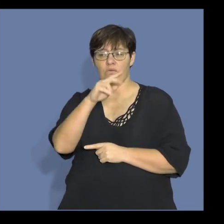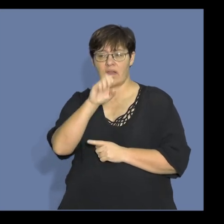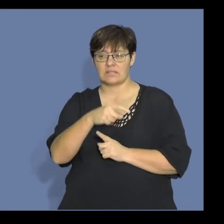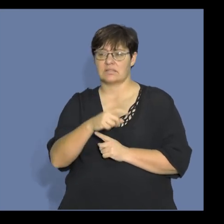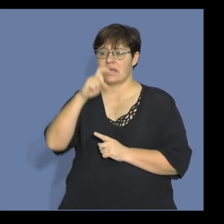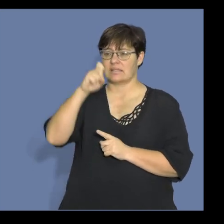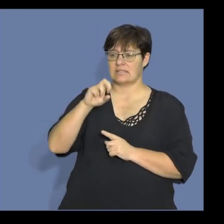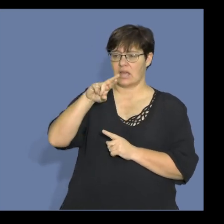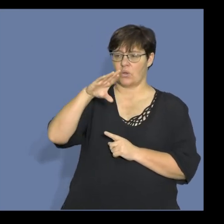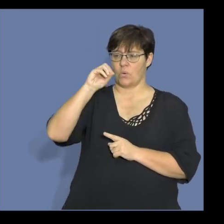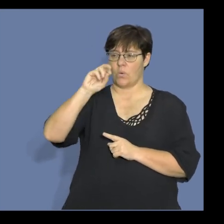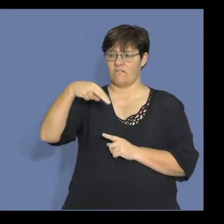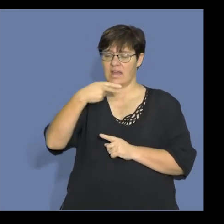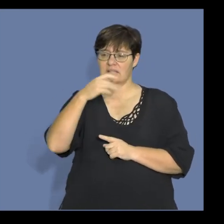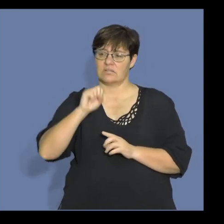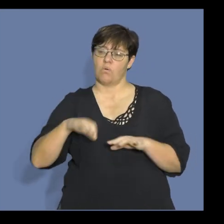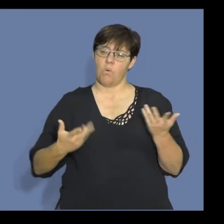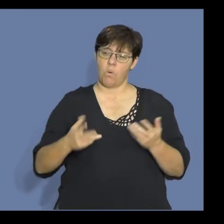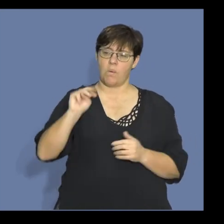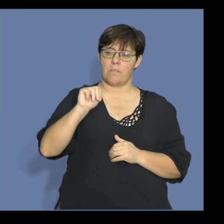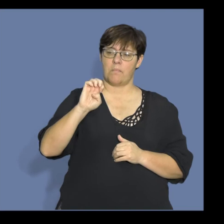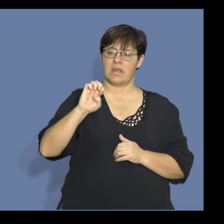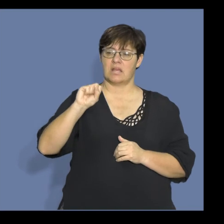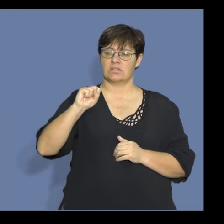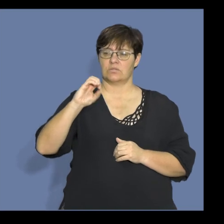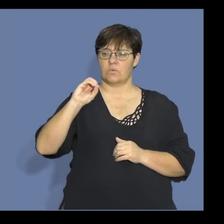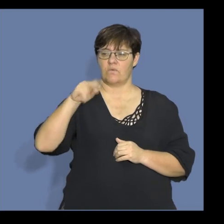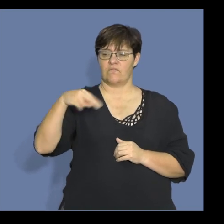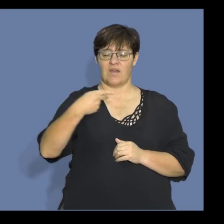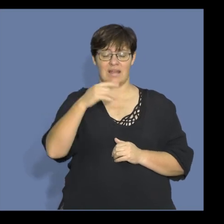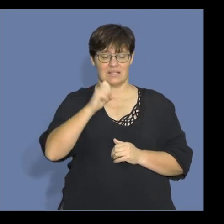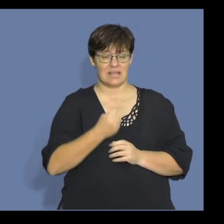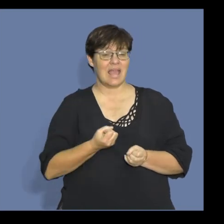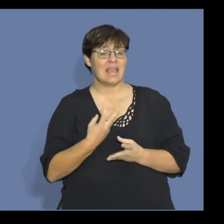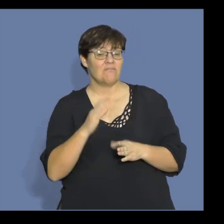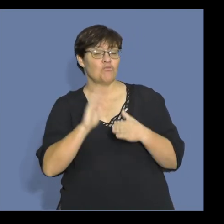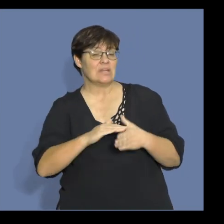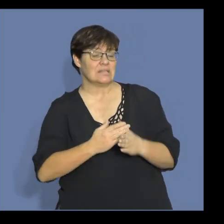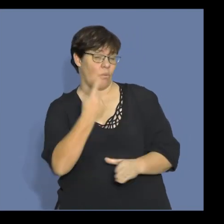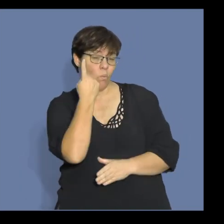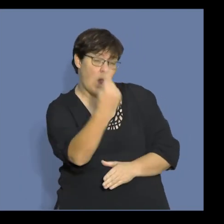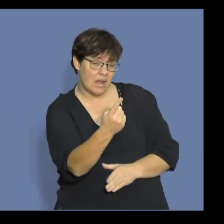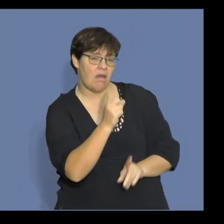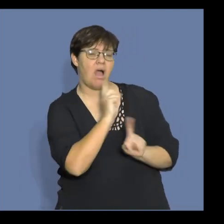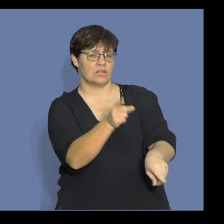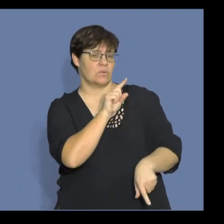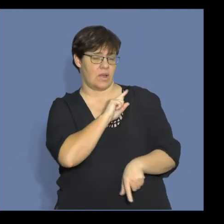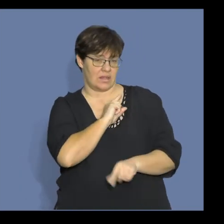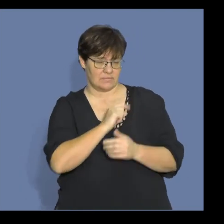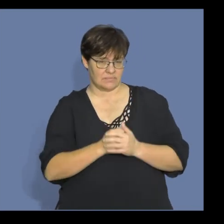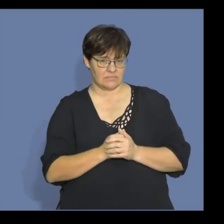aloes hydrophytes, xerophytes, or mesophytes? Give one visible reason for your